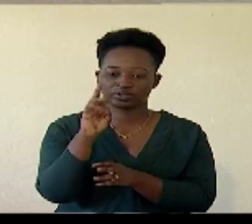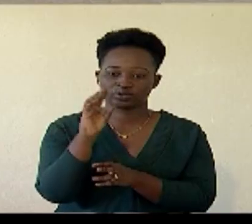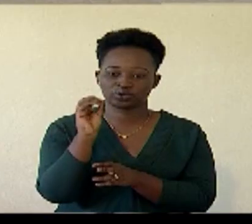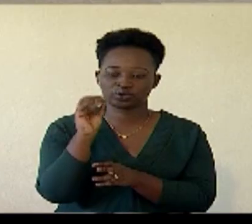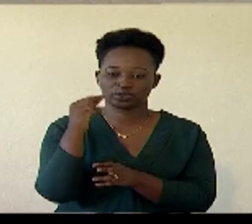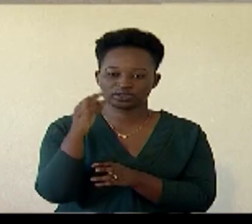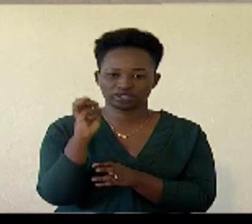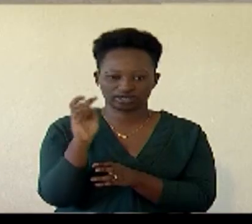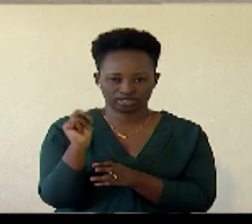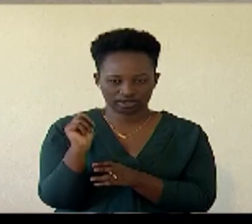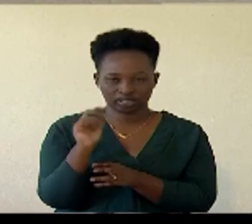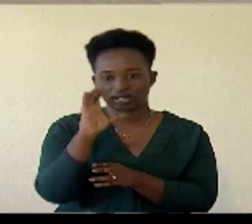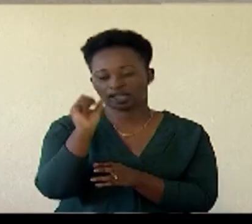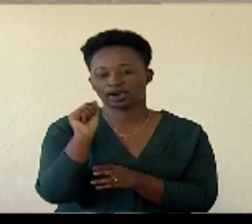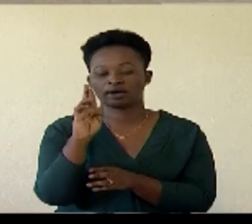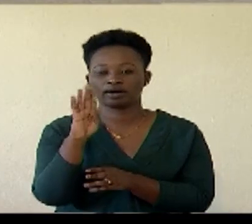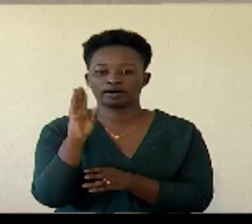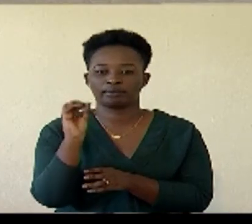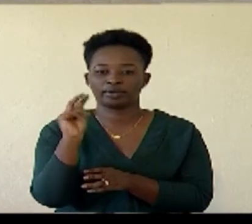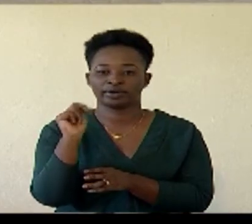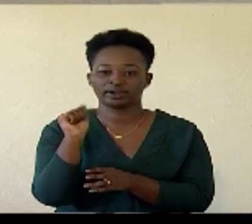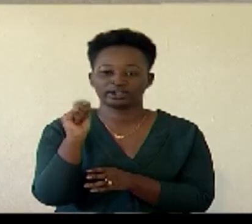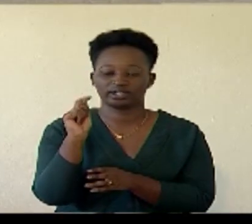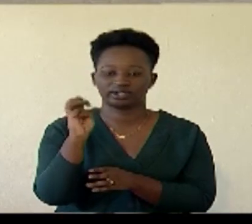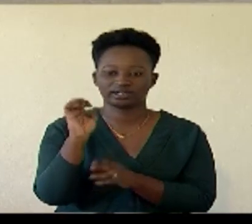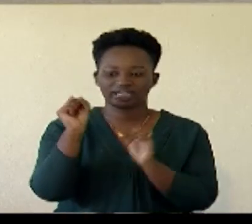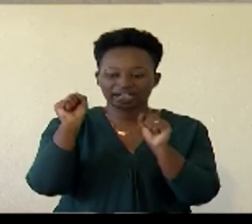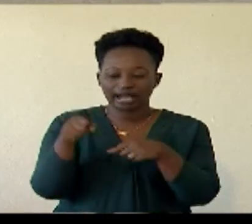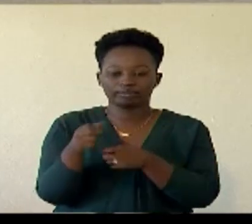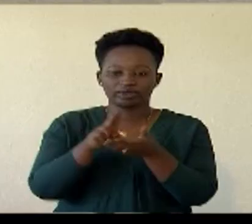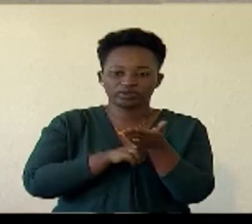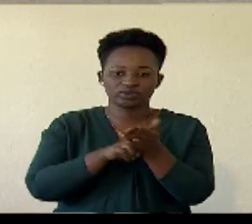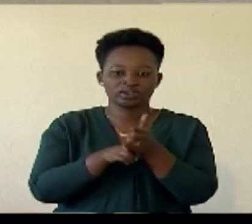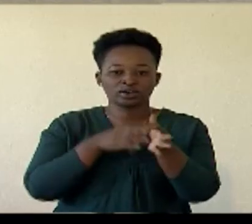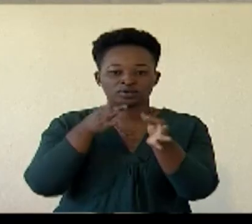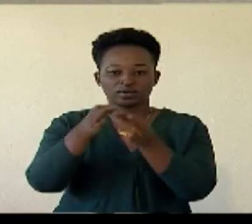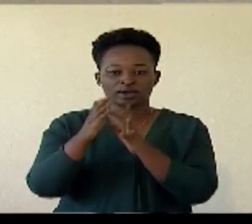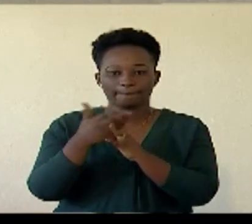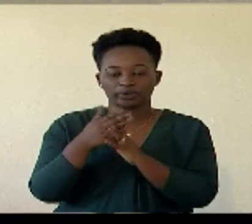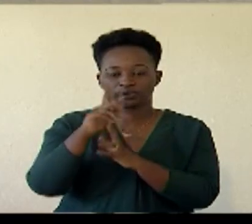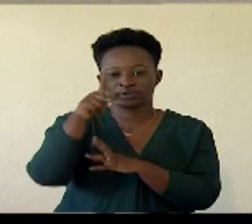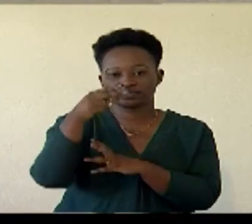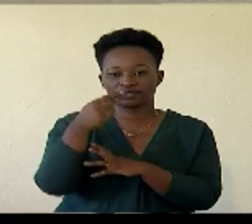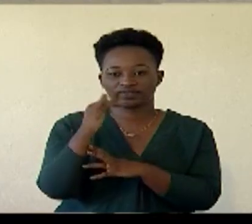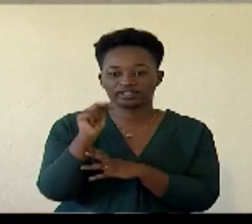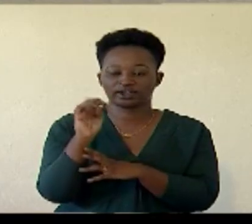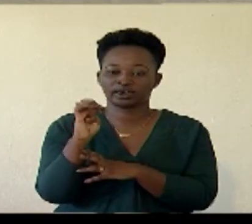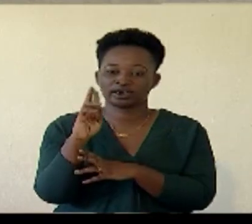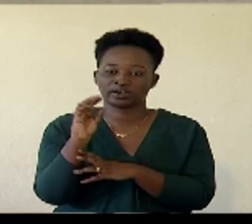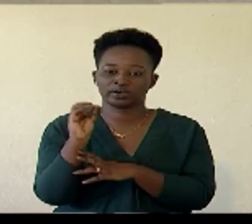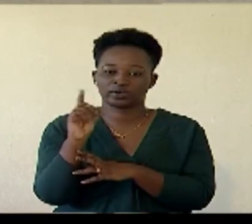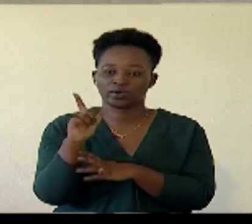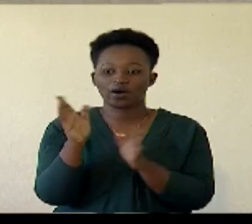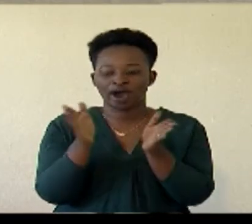or sodium hydrogen carbonate, they can be used to distinguish between phenol and any